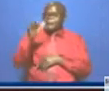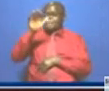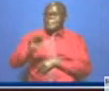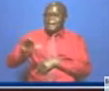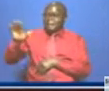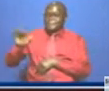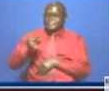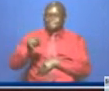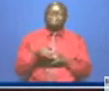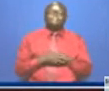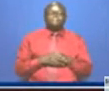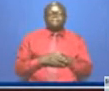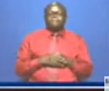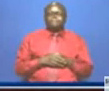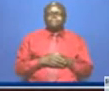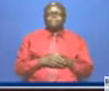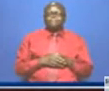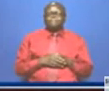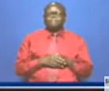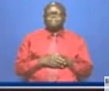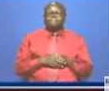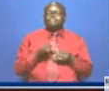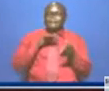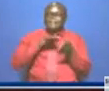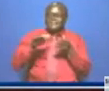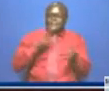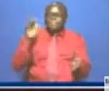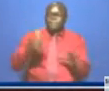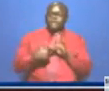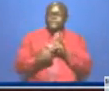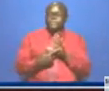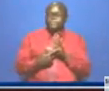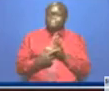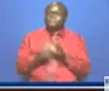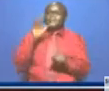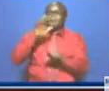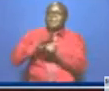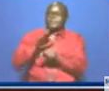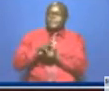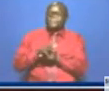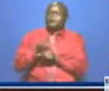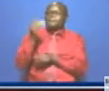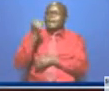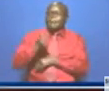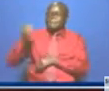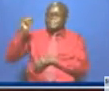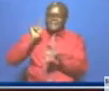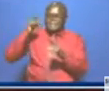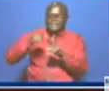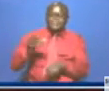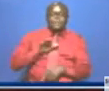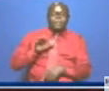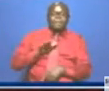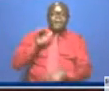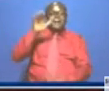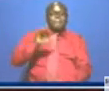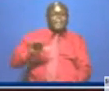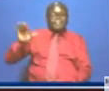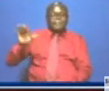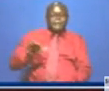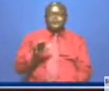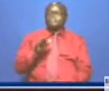parliamentarians. Madam Speaker, sir, the study further indicates that the majority of abuses targeting women parliamentarians is